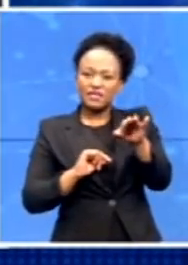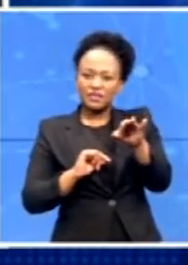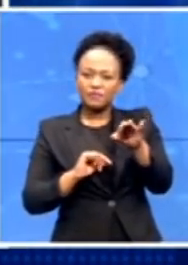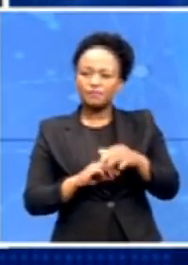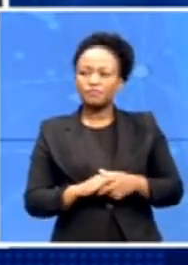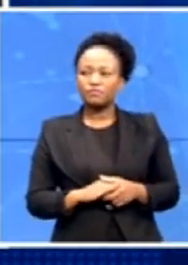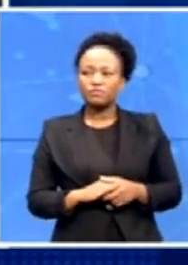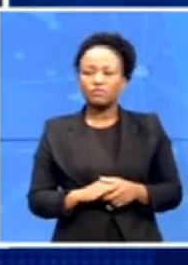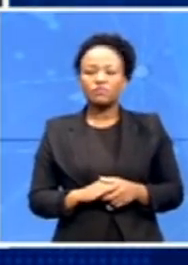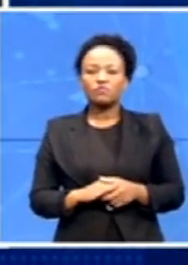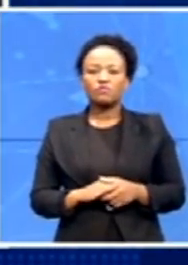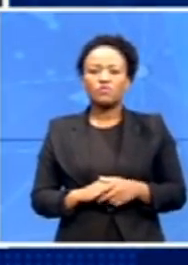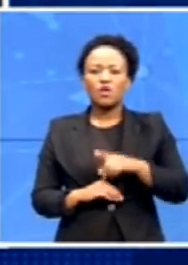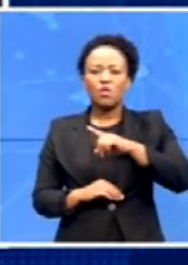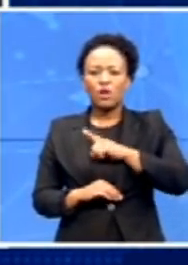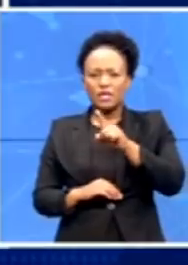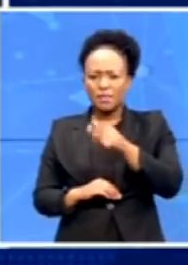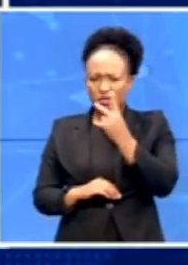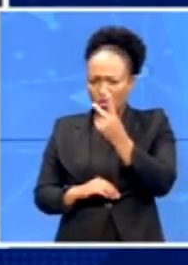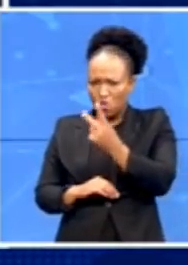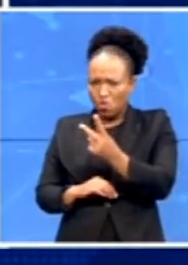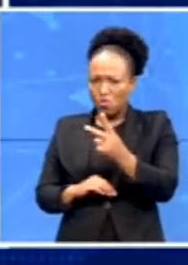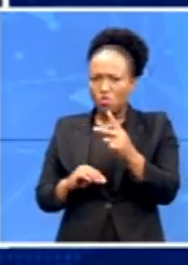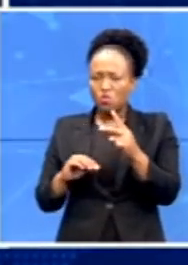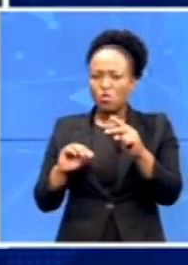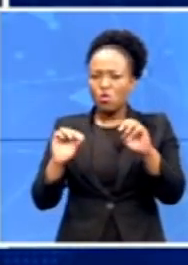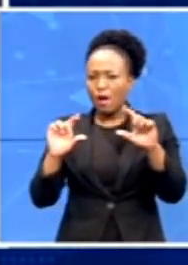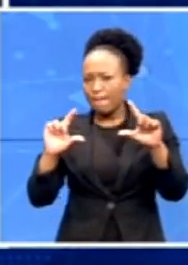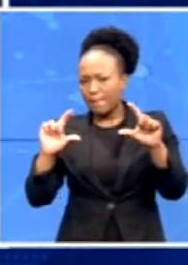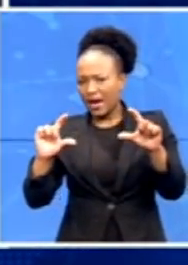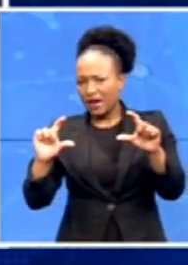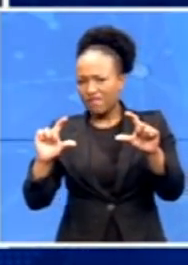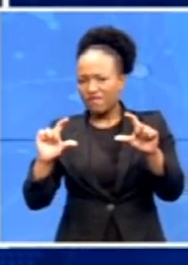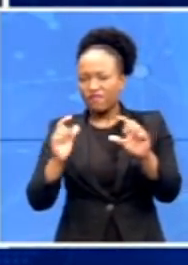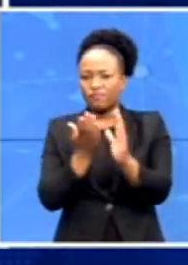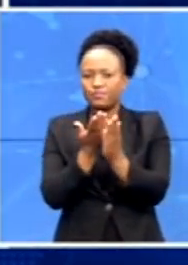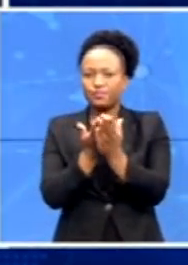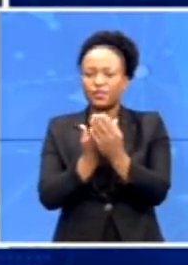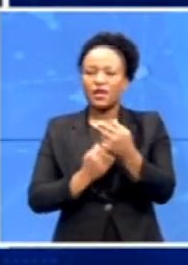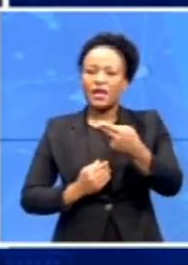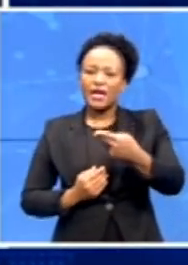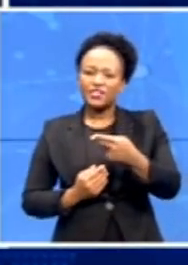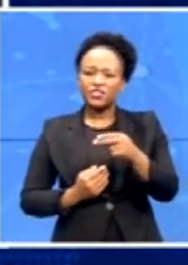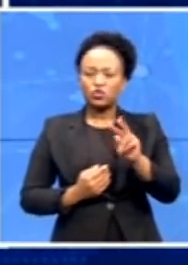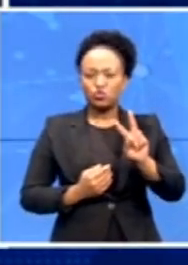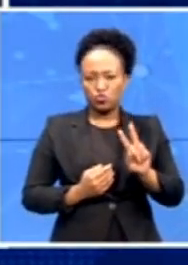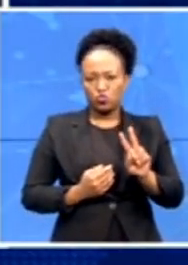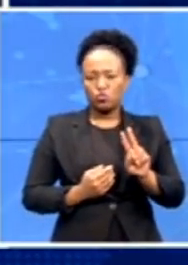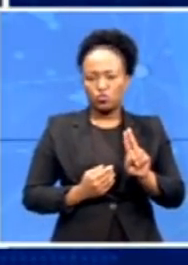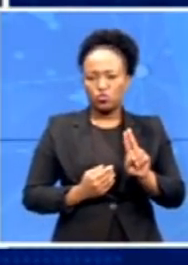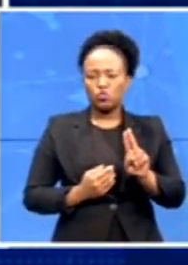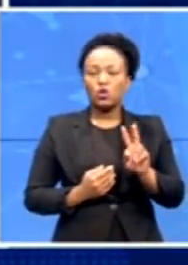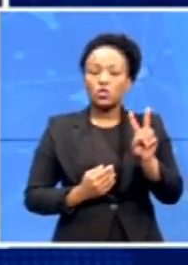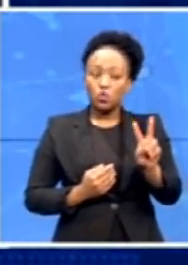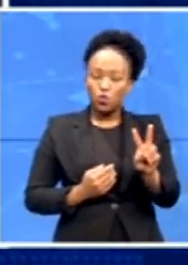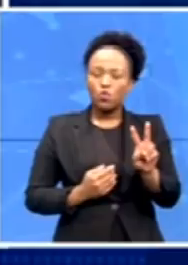at the relevant paragraph in Exhibit H2 to make sure that it refers to the